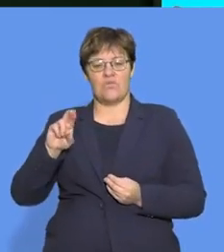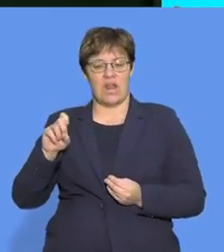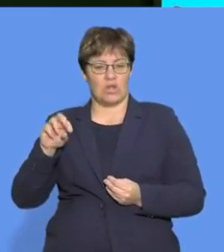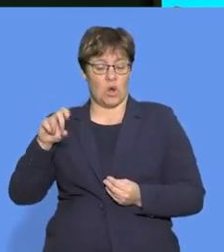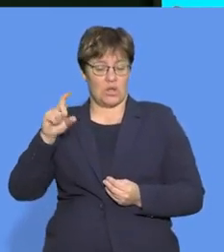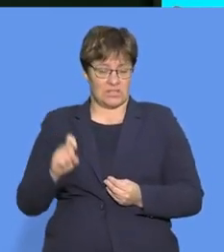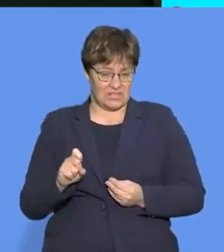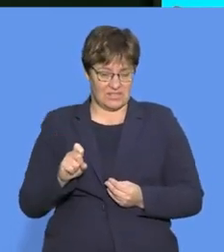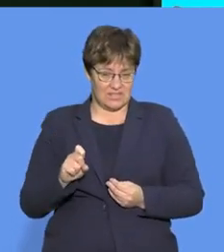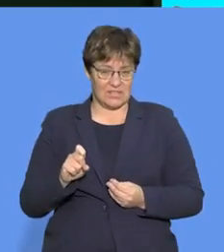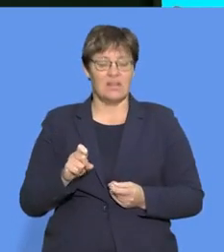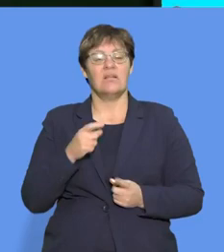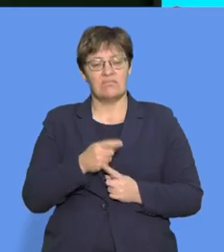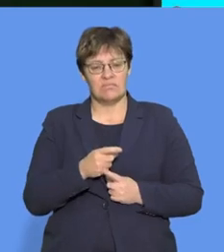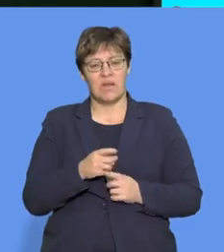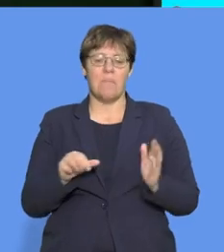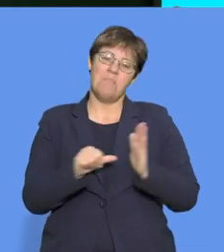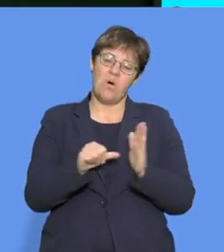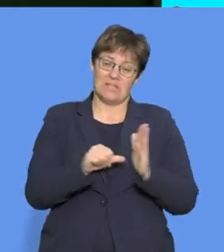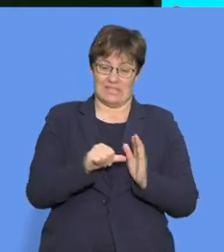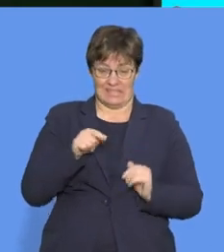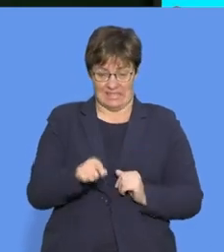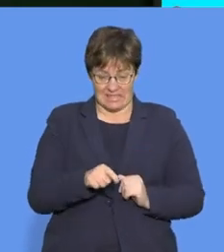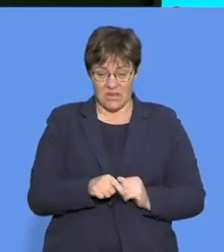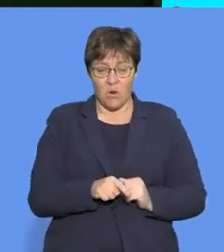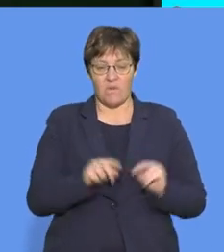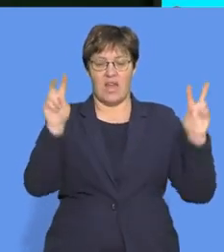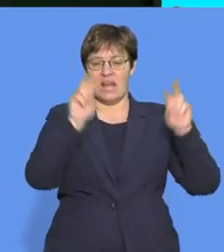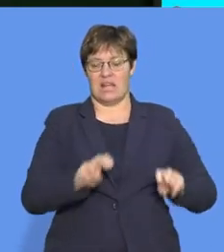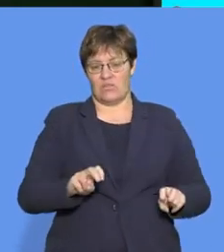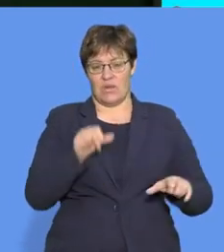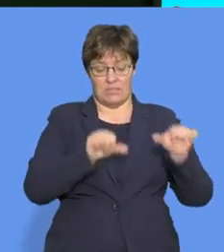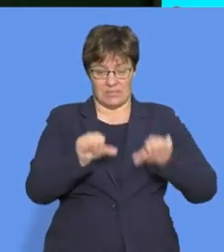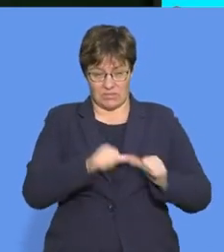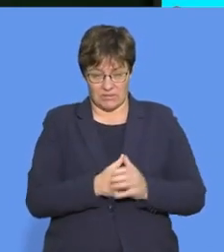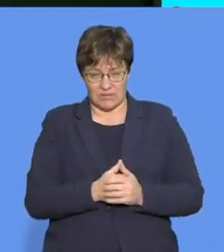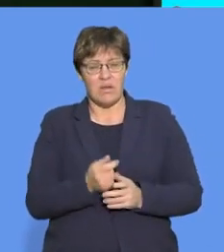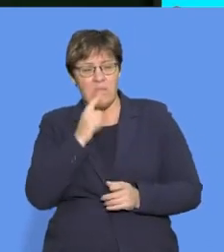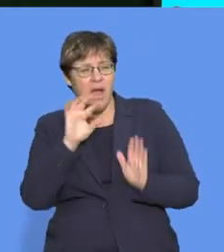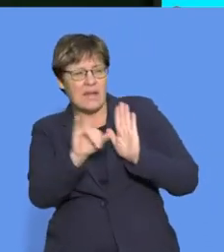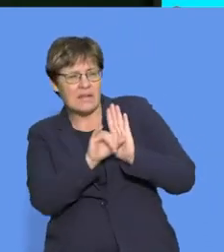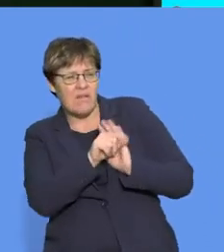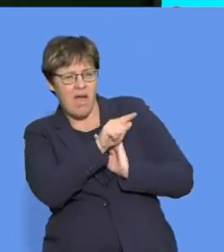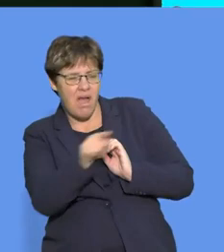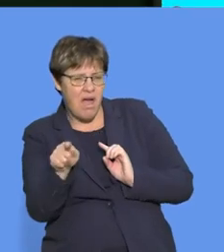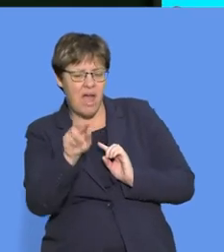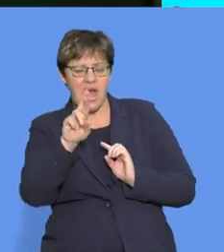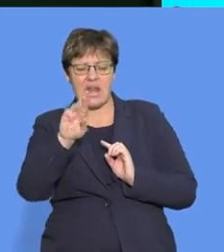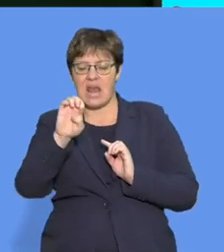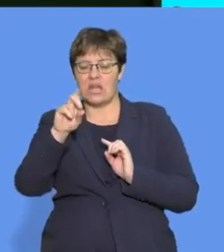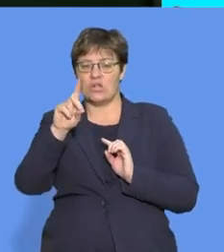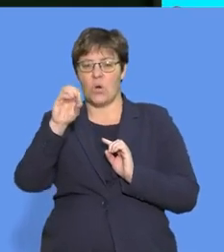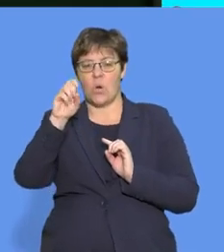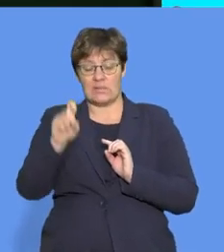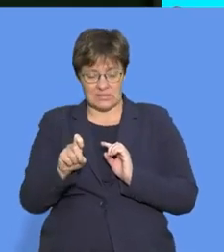are a key component of electrochemistry. We recognize we can identify redox reactions, but now